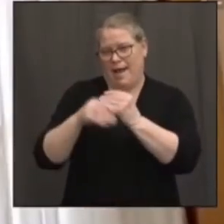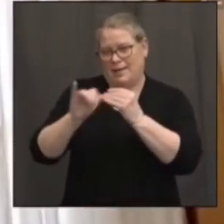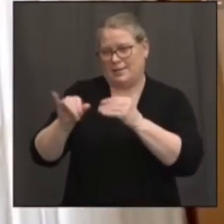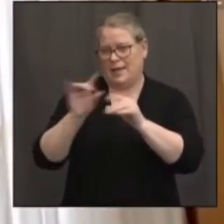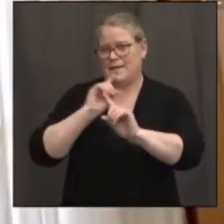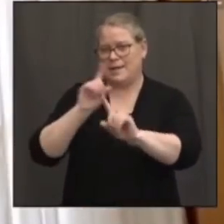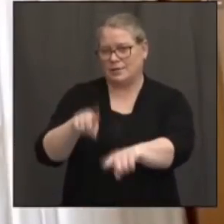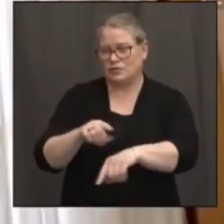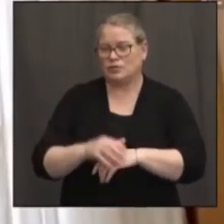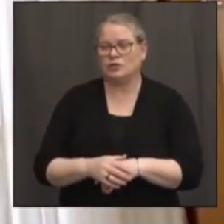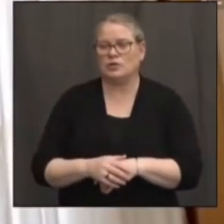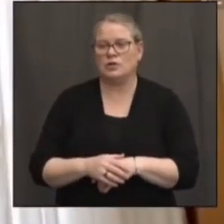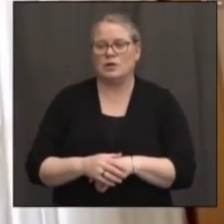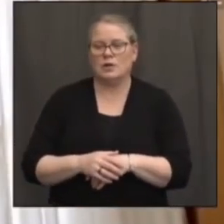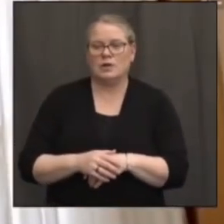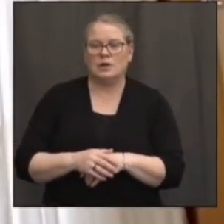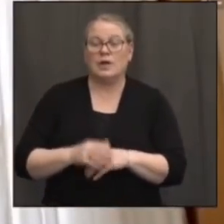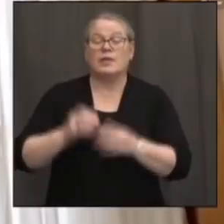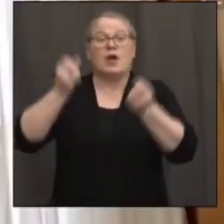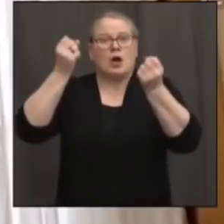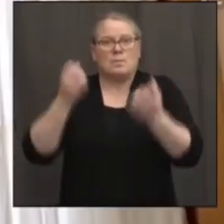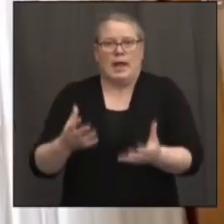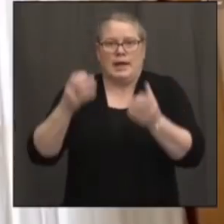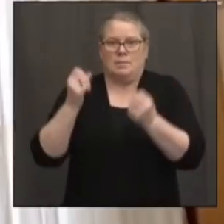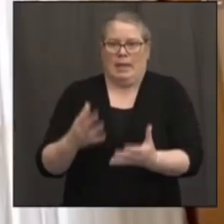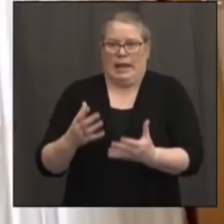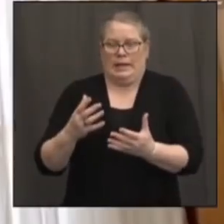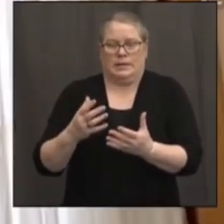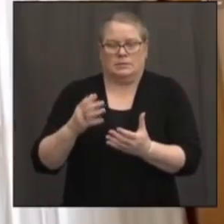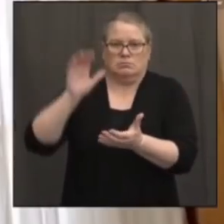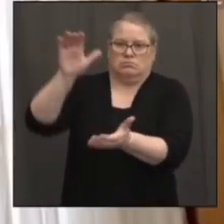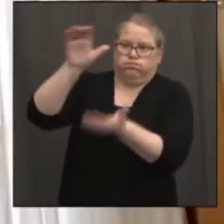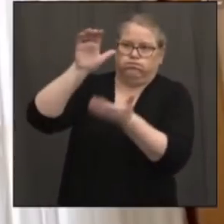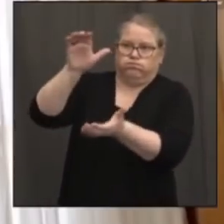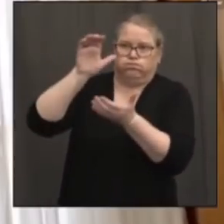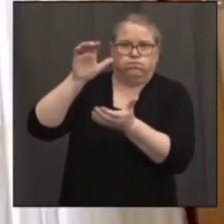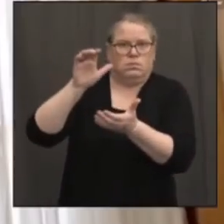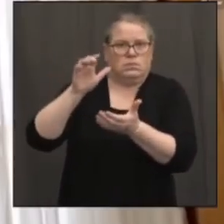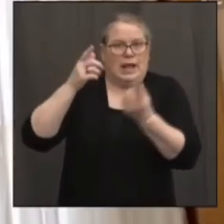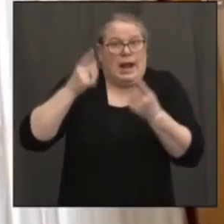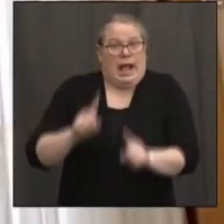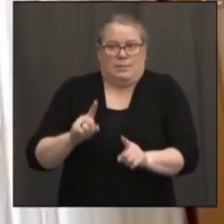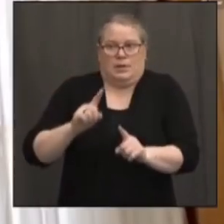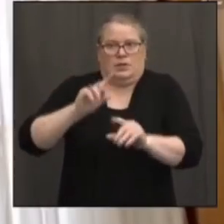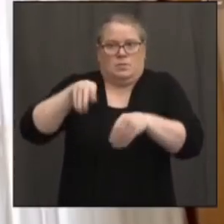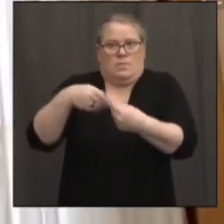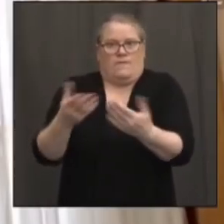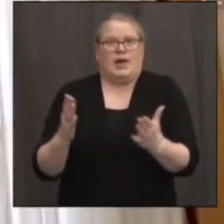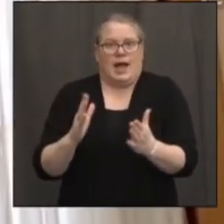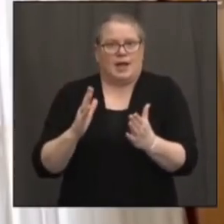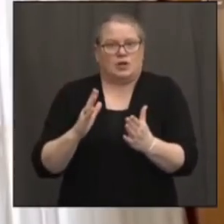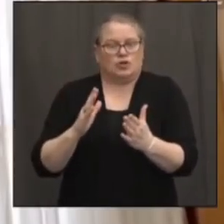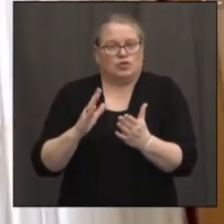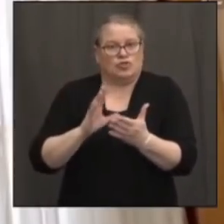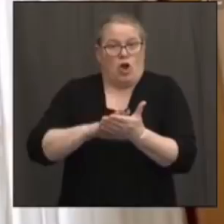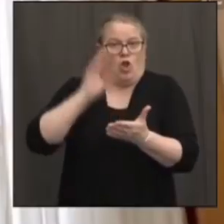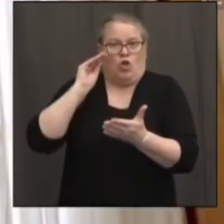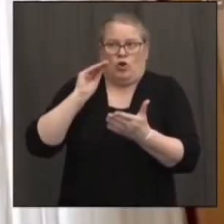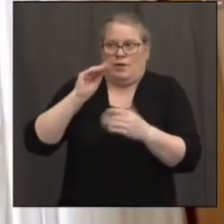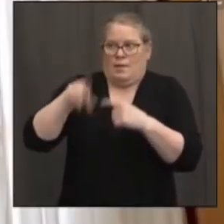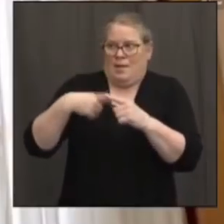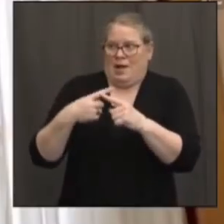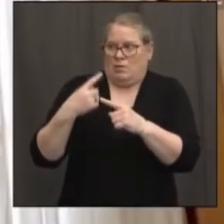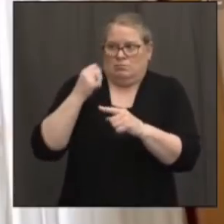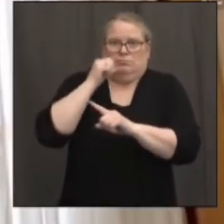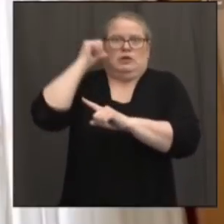are tens of thousands of doses that our providers are just finding out about right now in the last 24 hours that they're going to set up appointments for over the next couple of